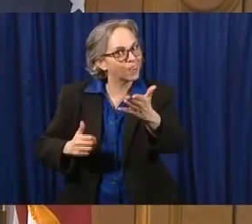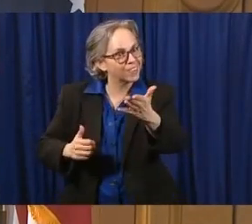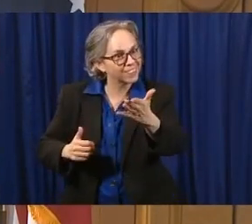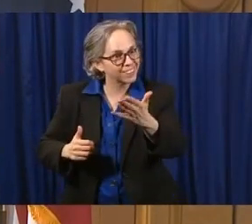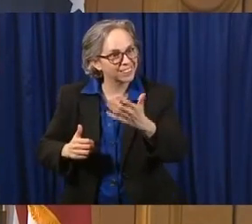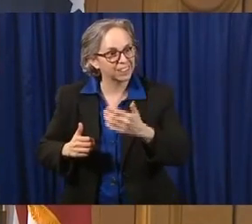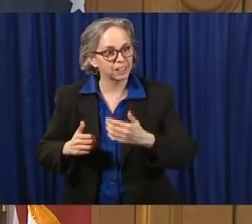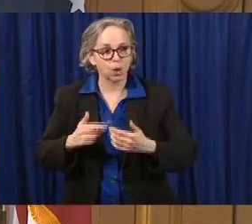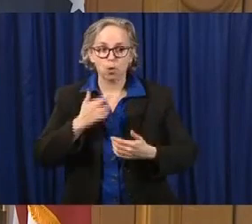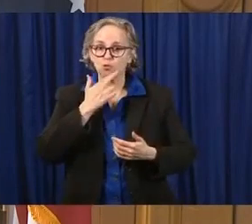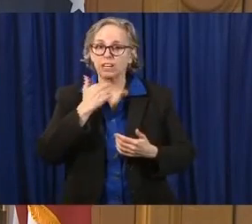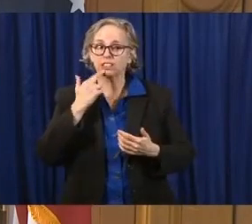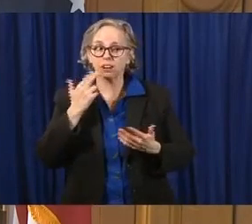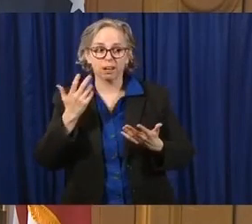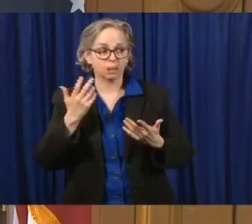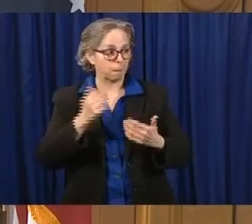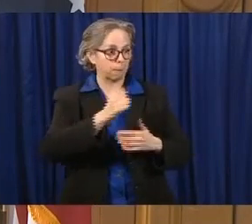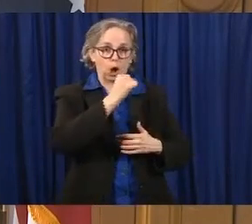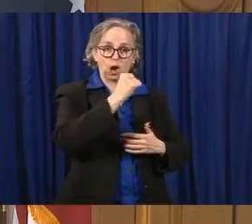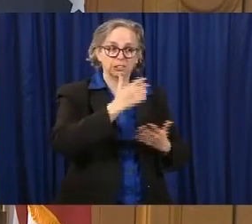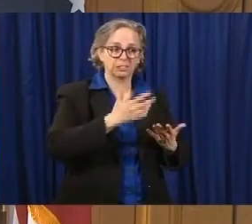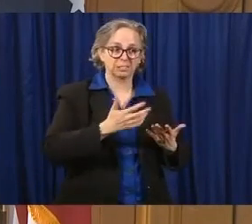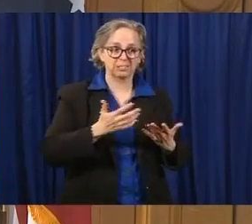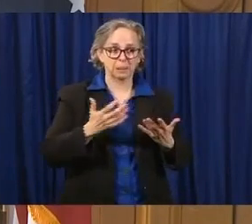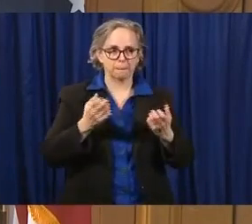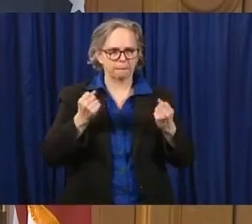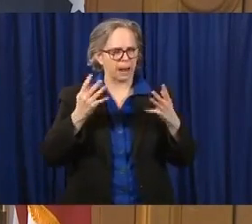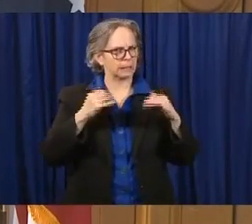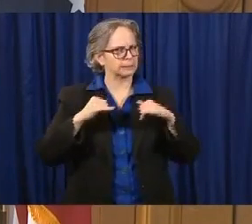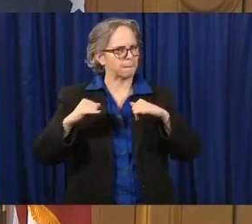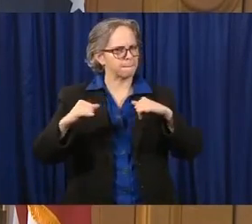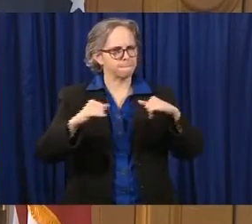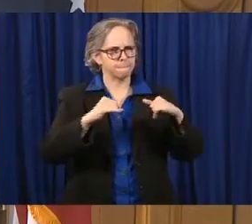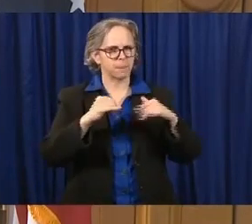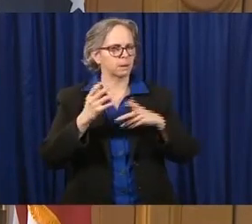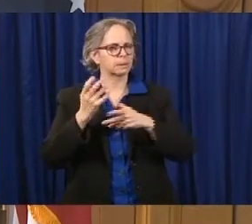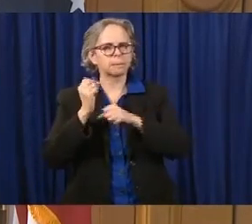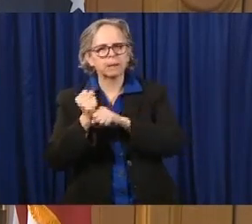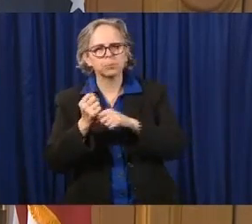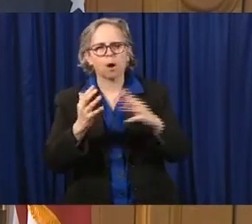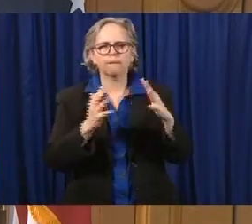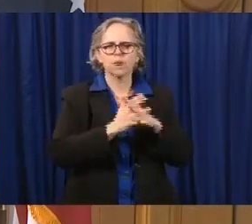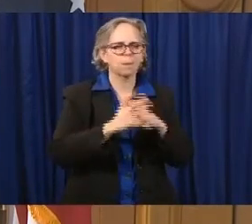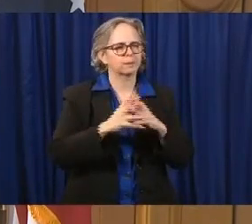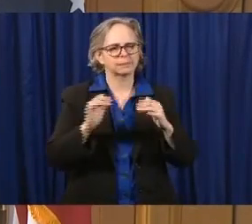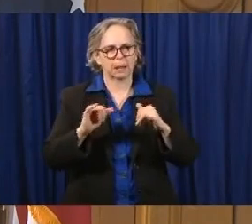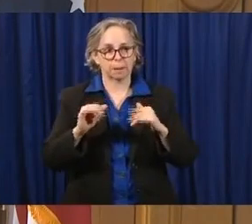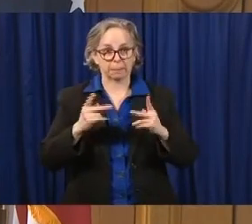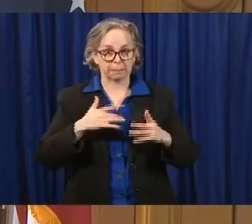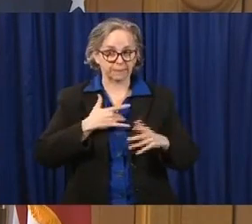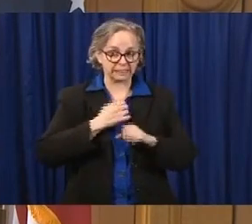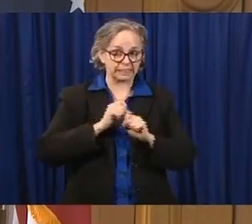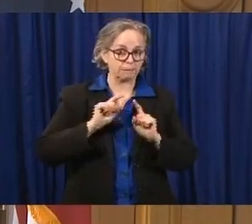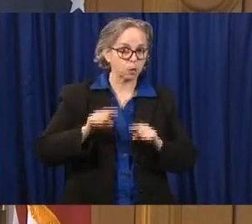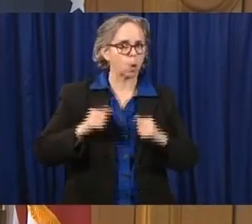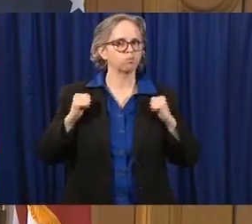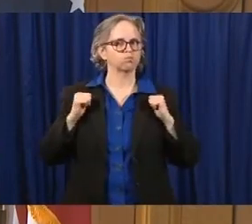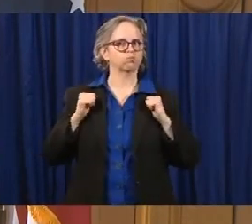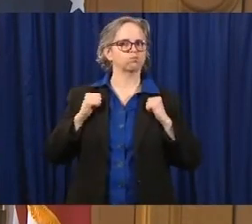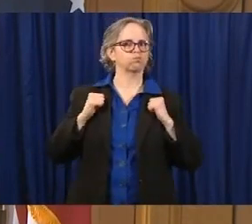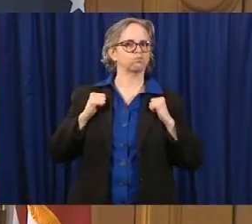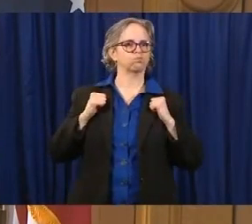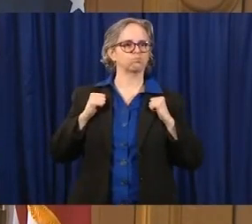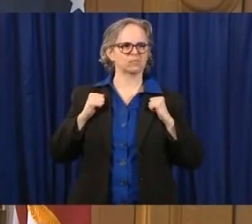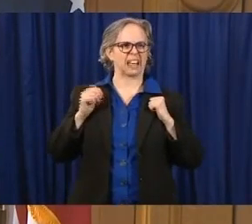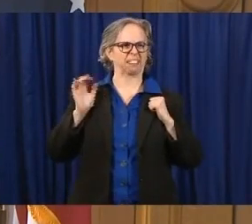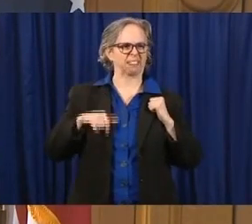who go to bars think is safe? What, you know, you go to a Reds game, what, you think that's safe? And so that is our challenge,